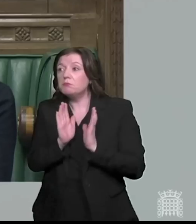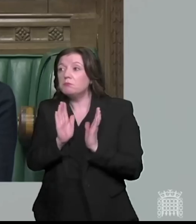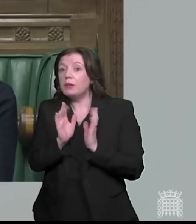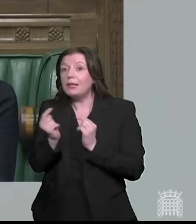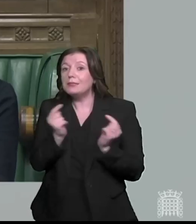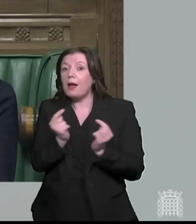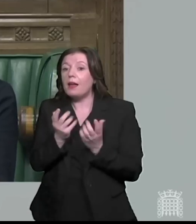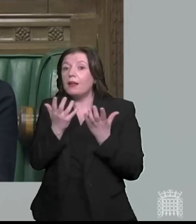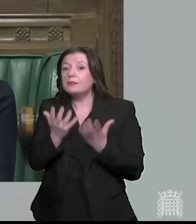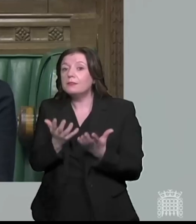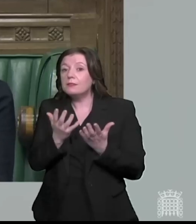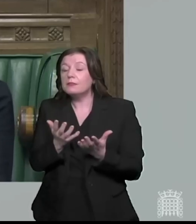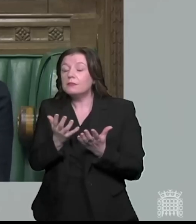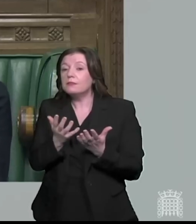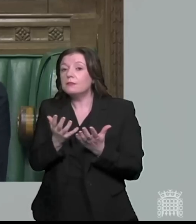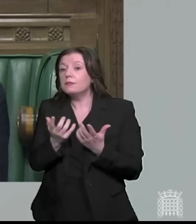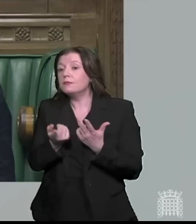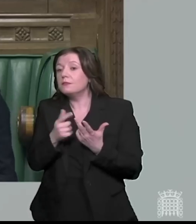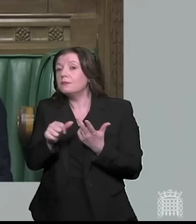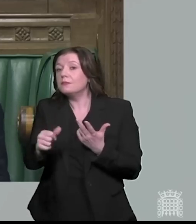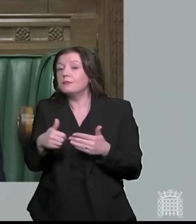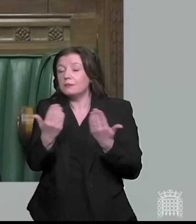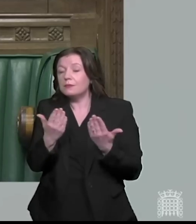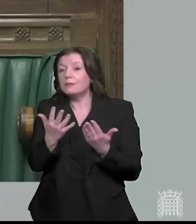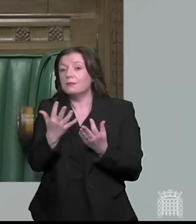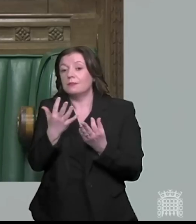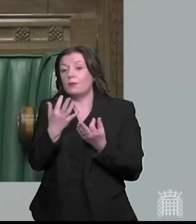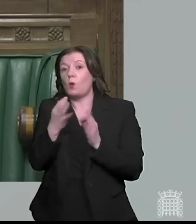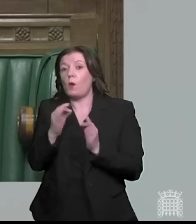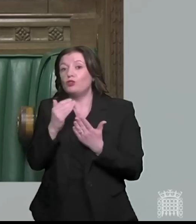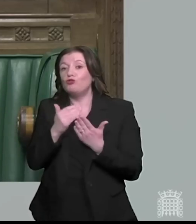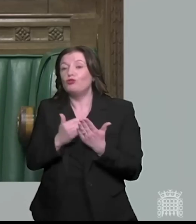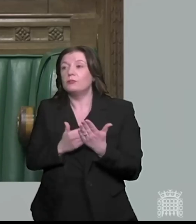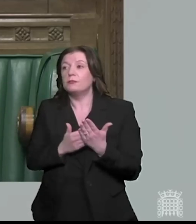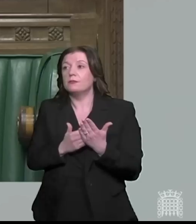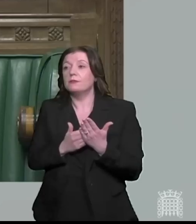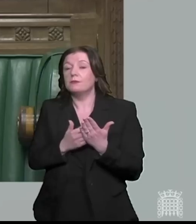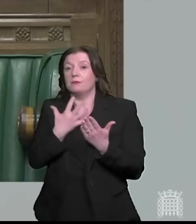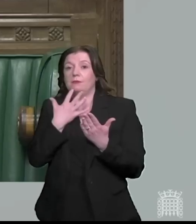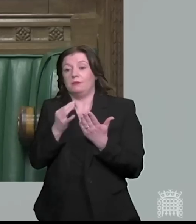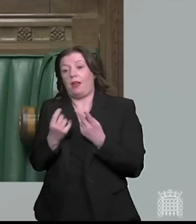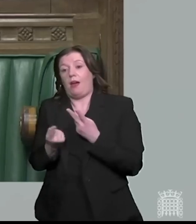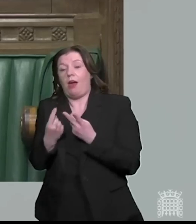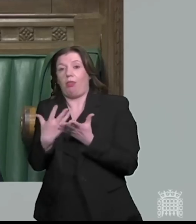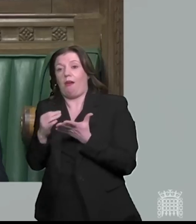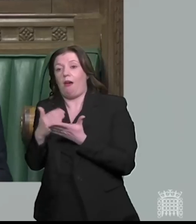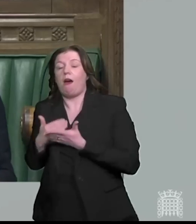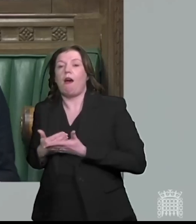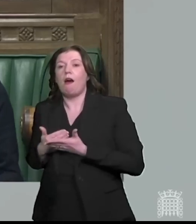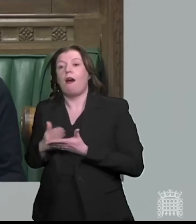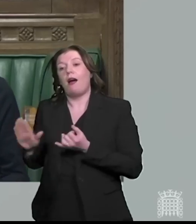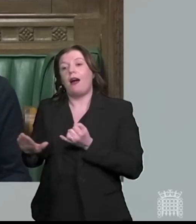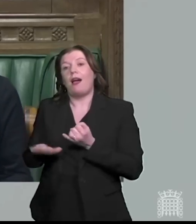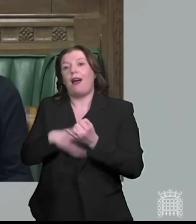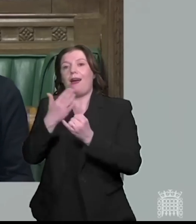place today and on the succeeding days. The questions on this motion and on the remaining motions will be put at the